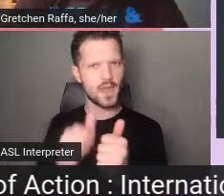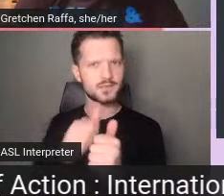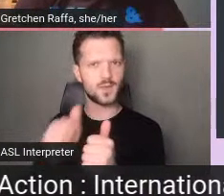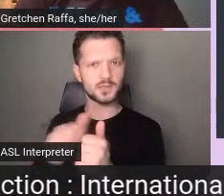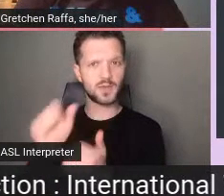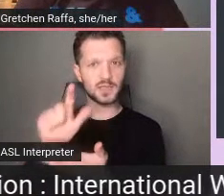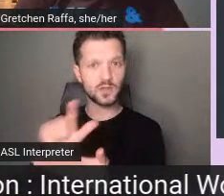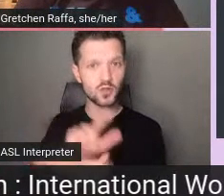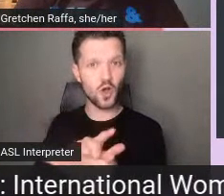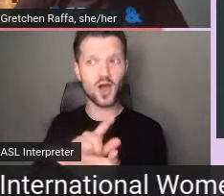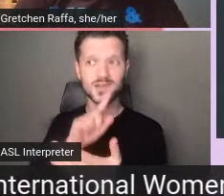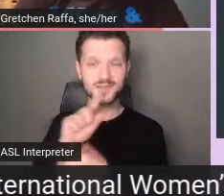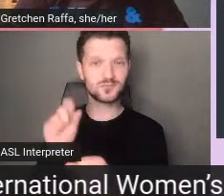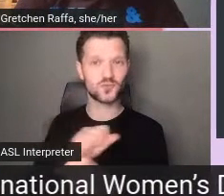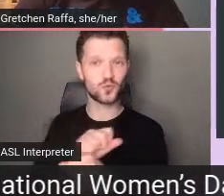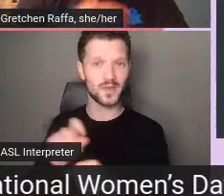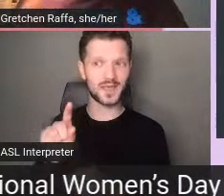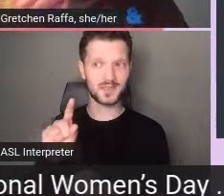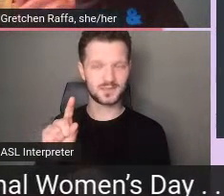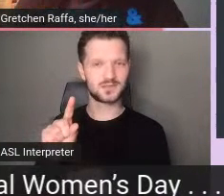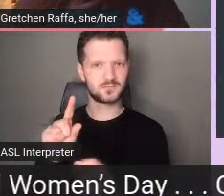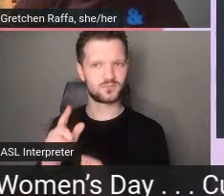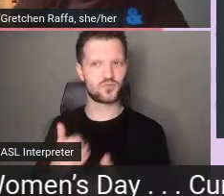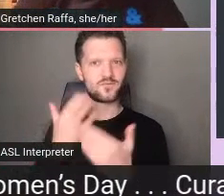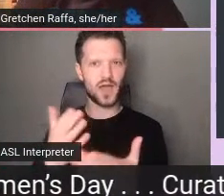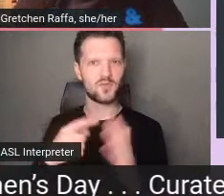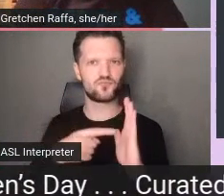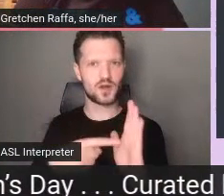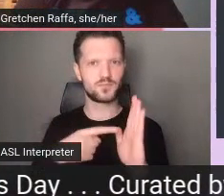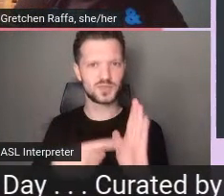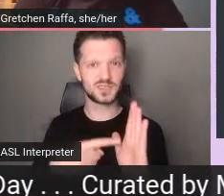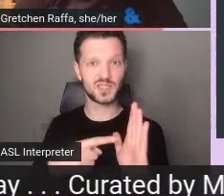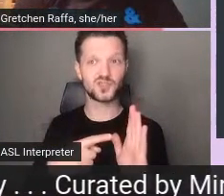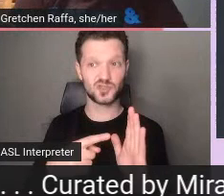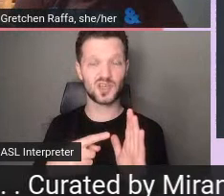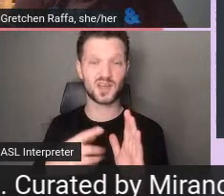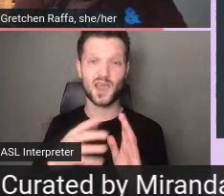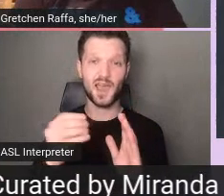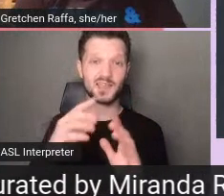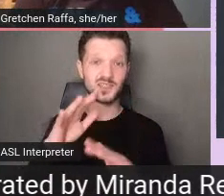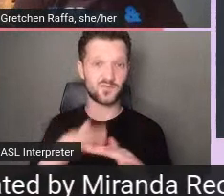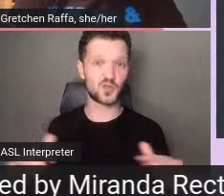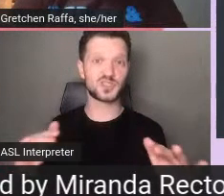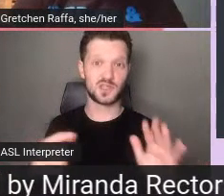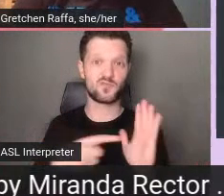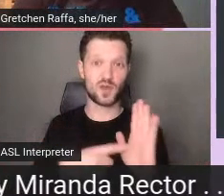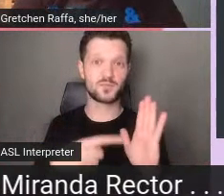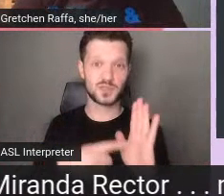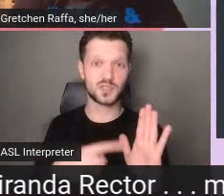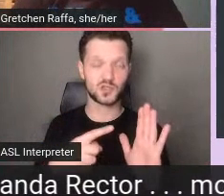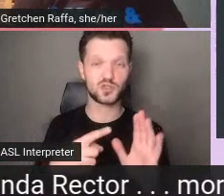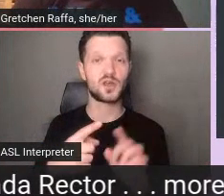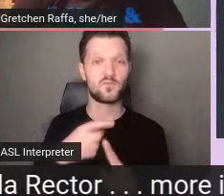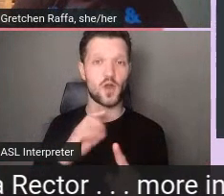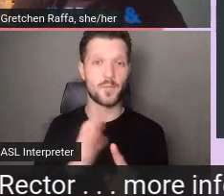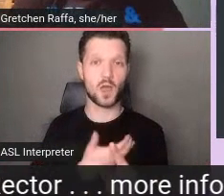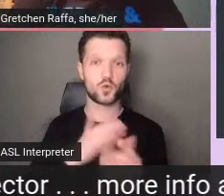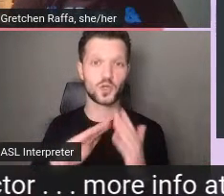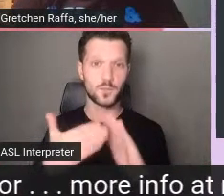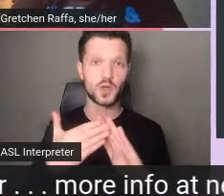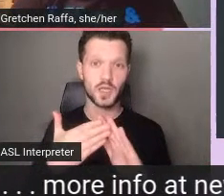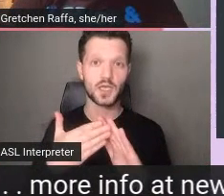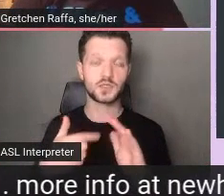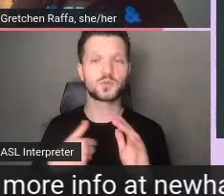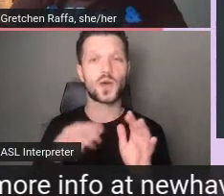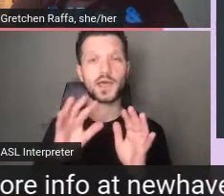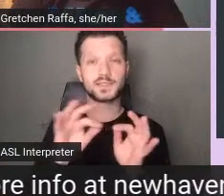represent our community and the incredible diversity of our community as well. And I say that and say